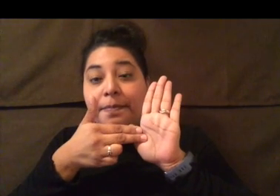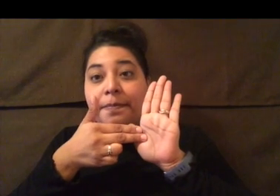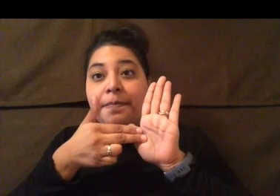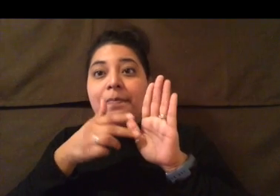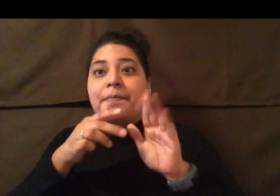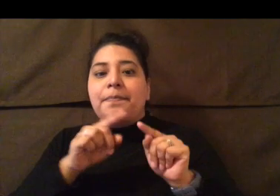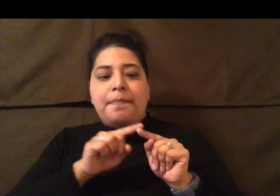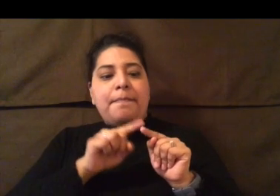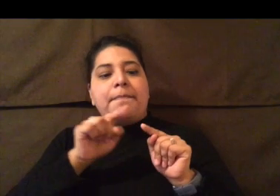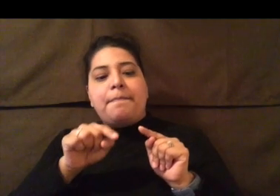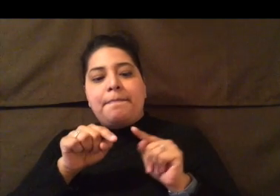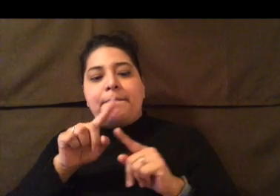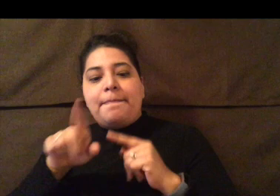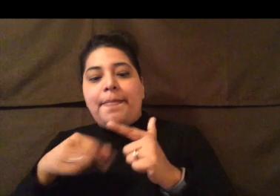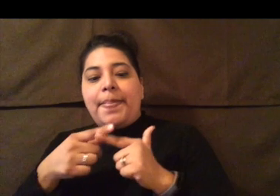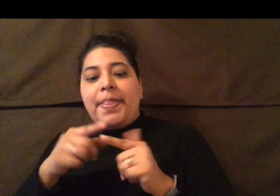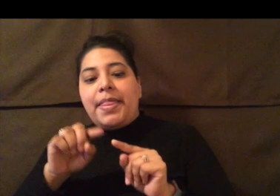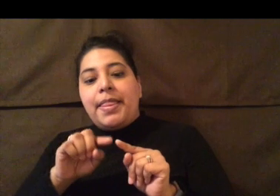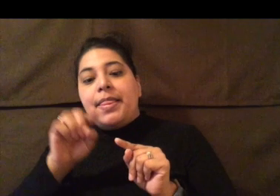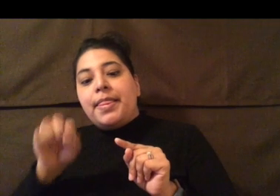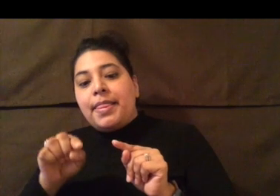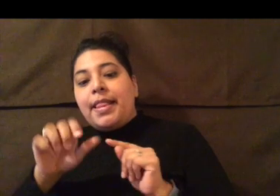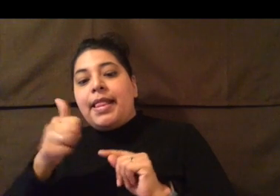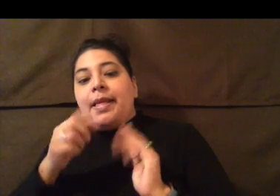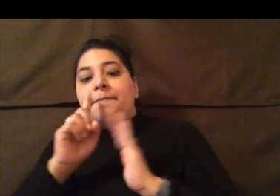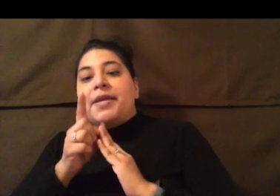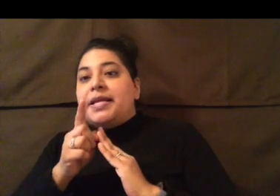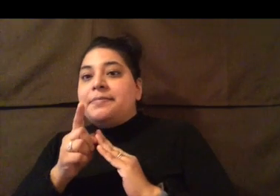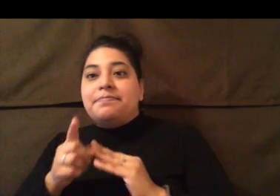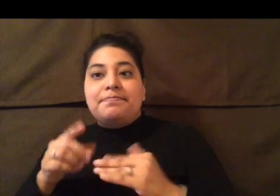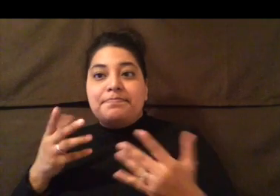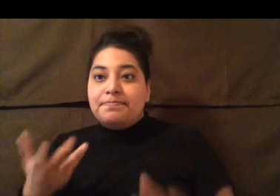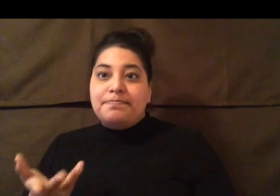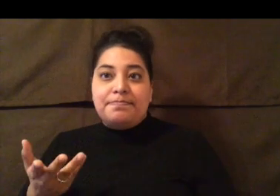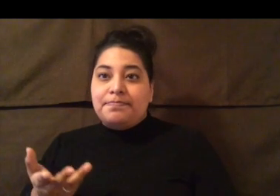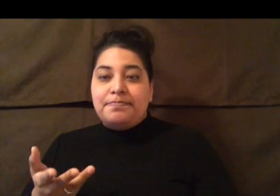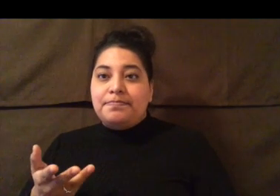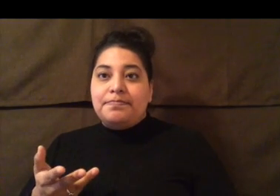My lead's coming off. And then plus another 10 minutes.